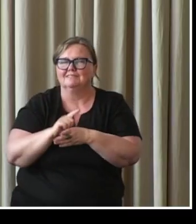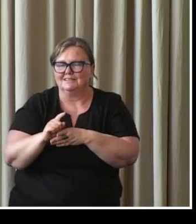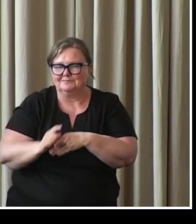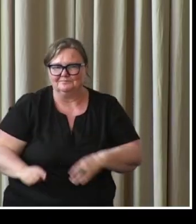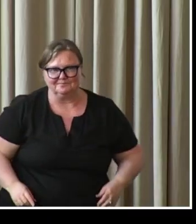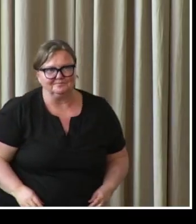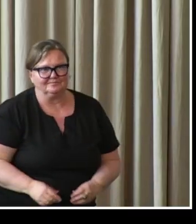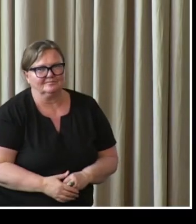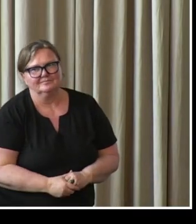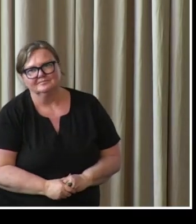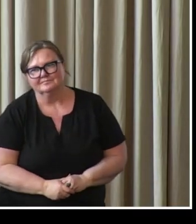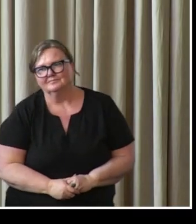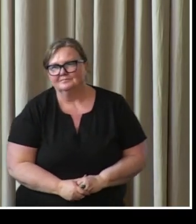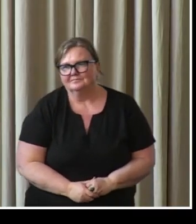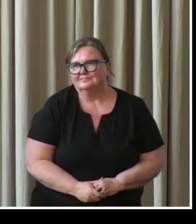moment in time.